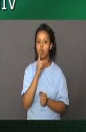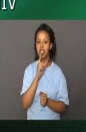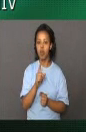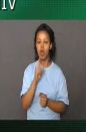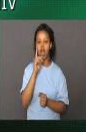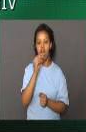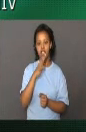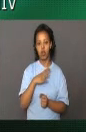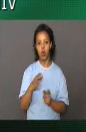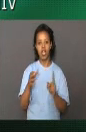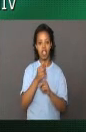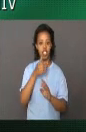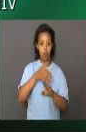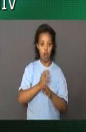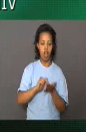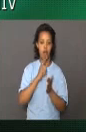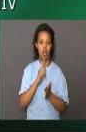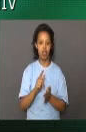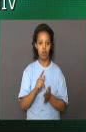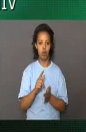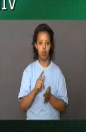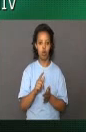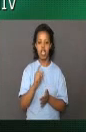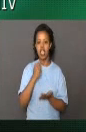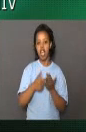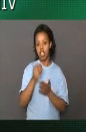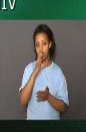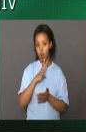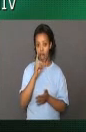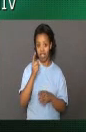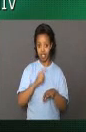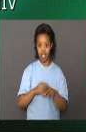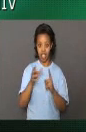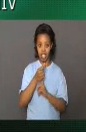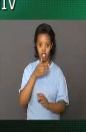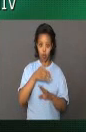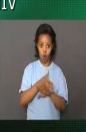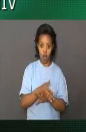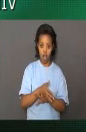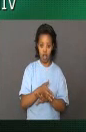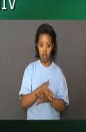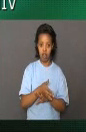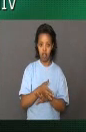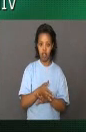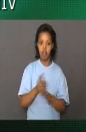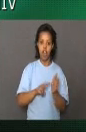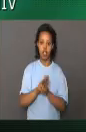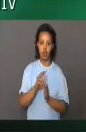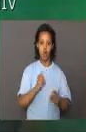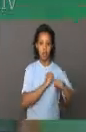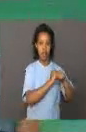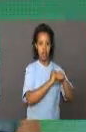person's body. It does not provide the person with immunity against the